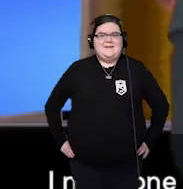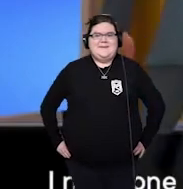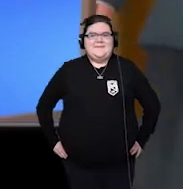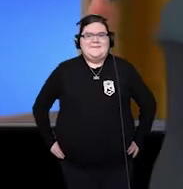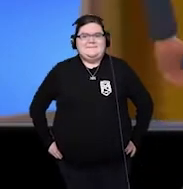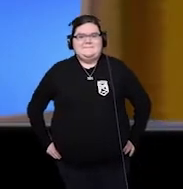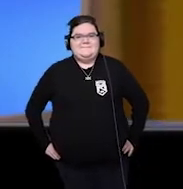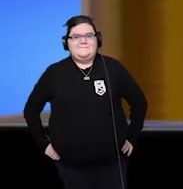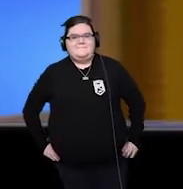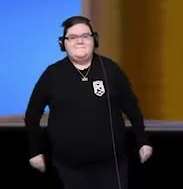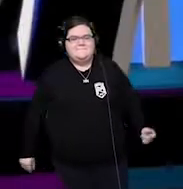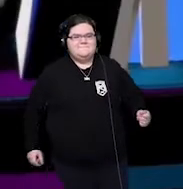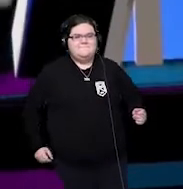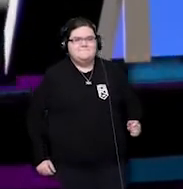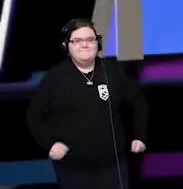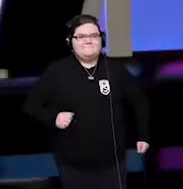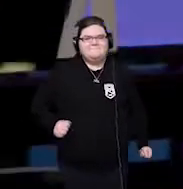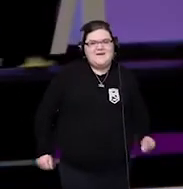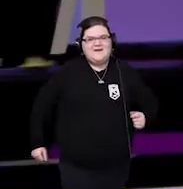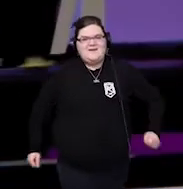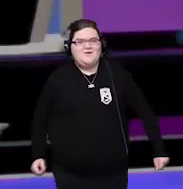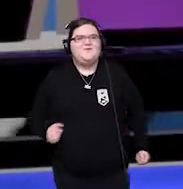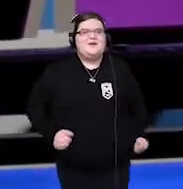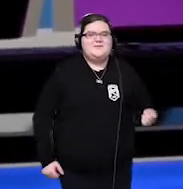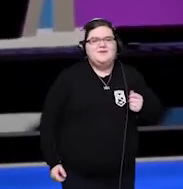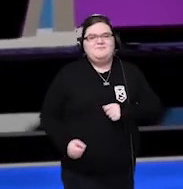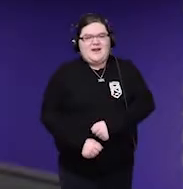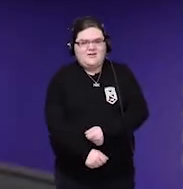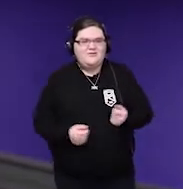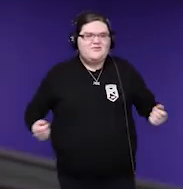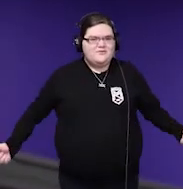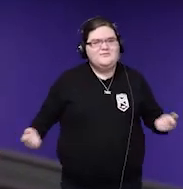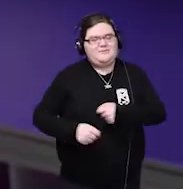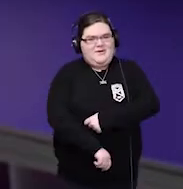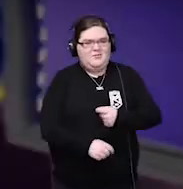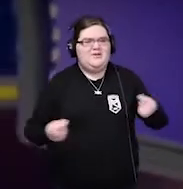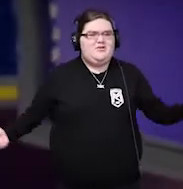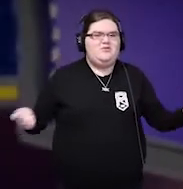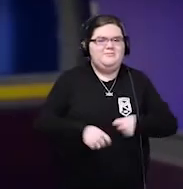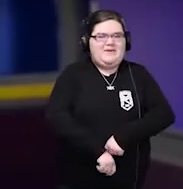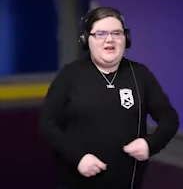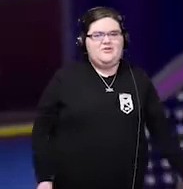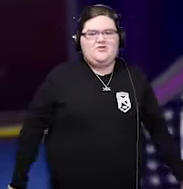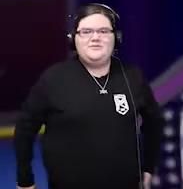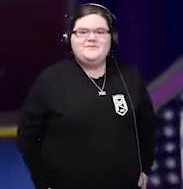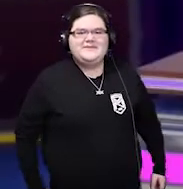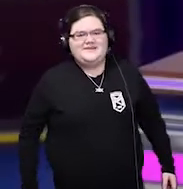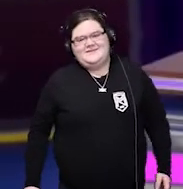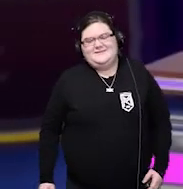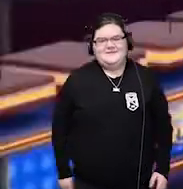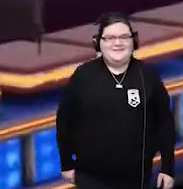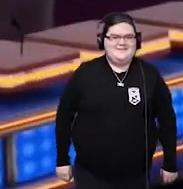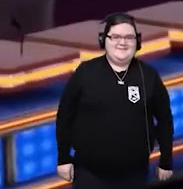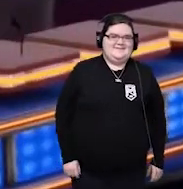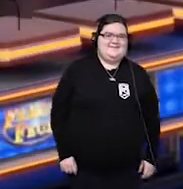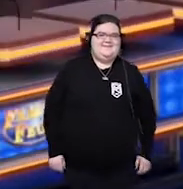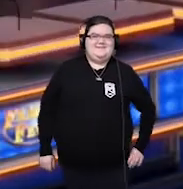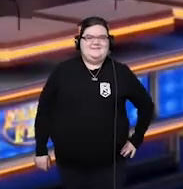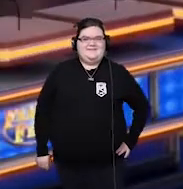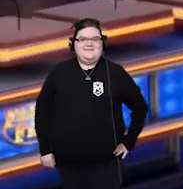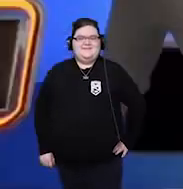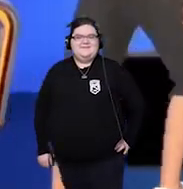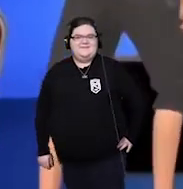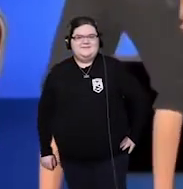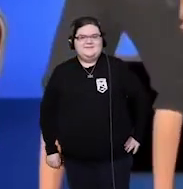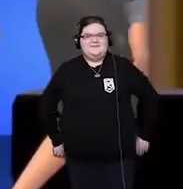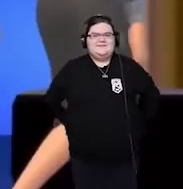Minter. Go on, Simon. Right, now come on, Simon. I'm a buzzing. As soon as the question ends, okay. And then we get like 30 seconds